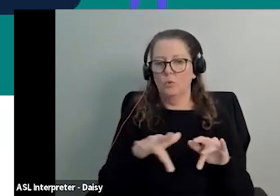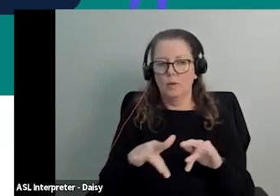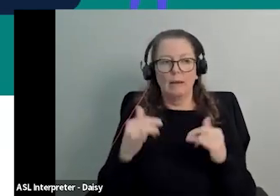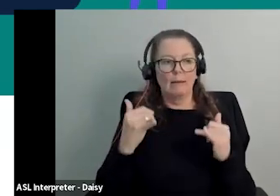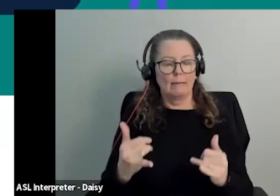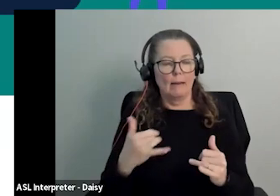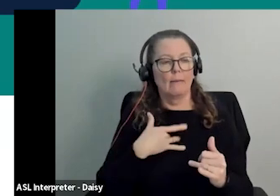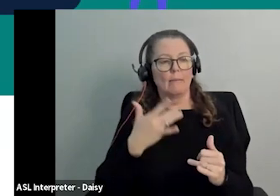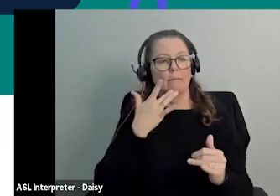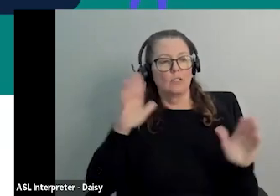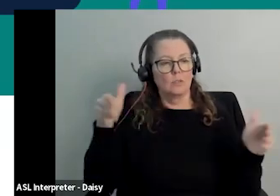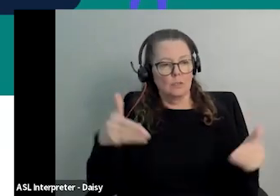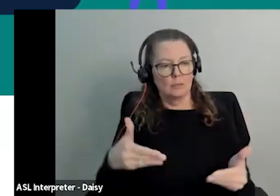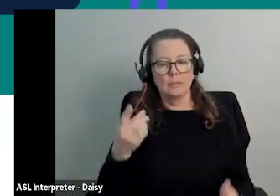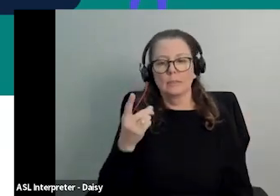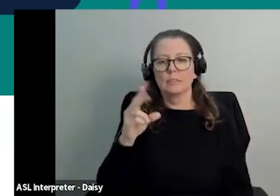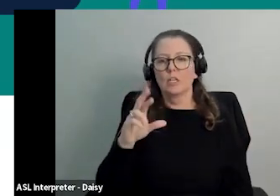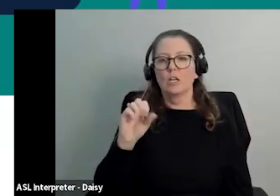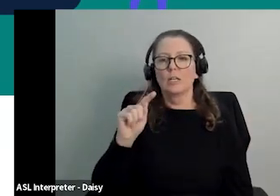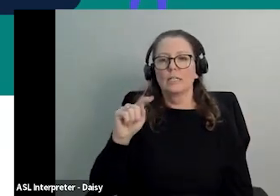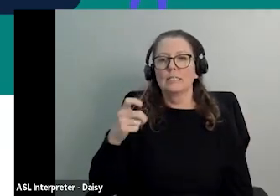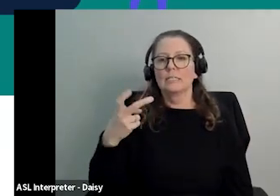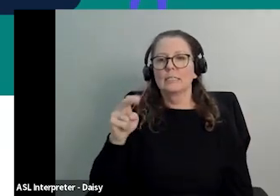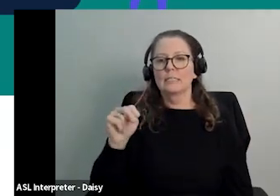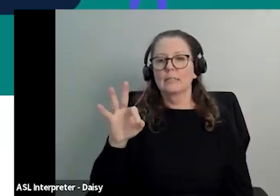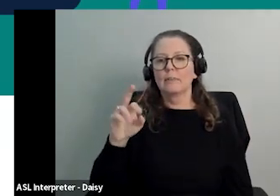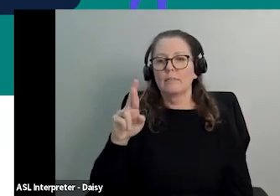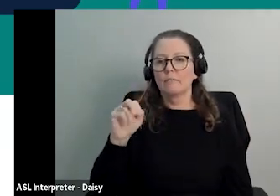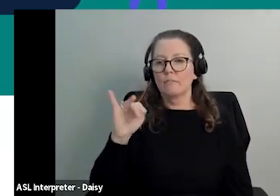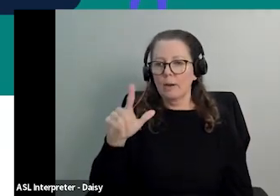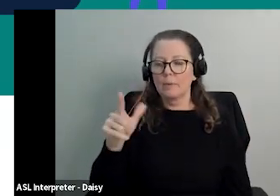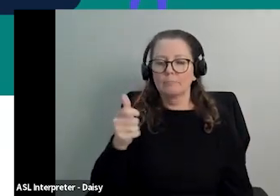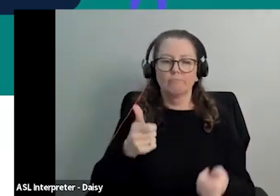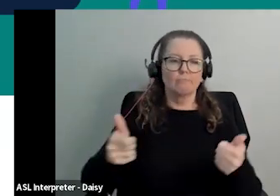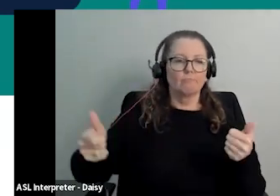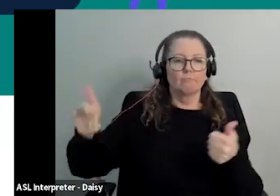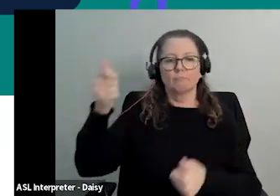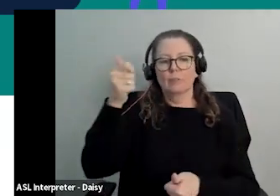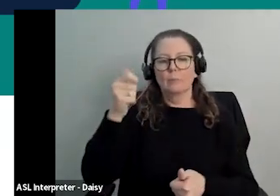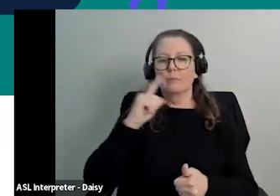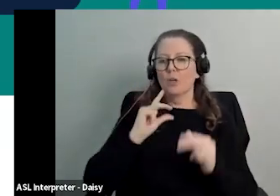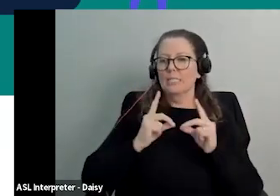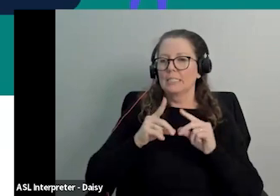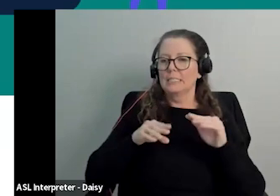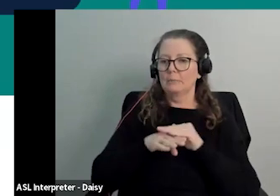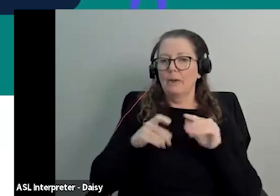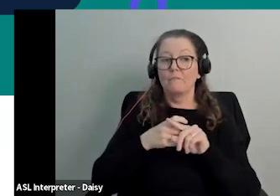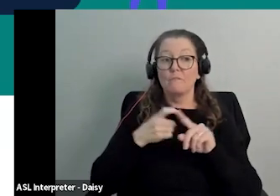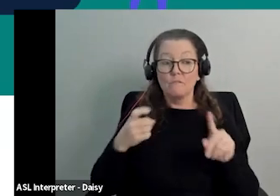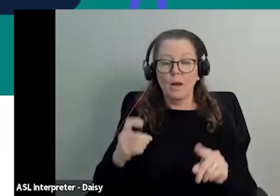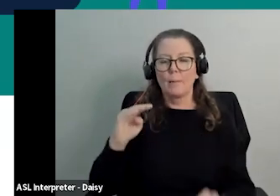like to introduce Dr. Stephen Framil, Corporate Global Head of Accessibility from Merck, who is going to talk to you about